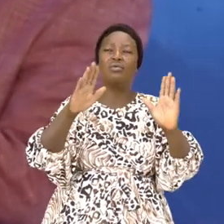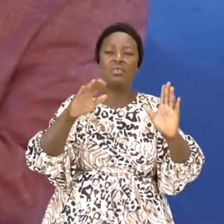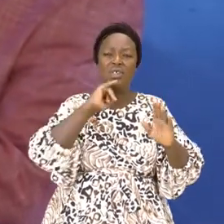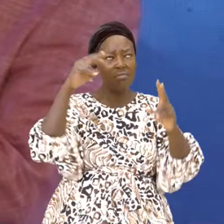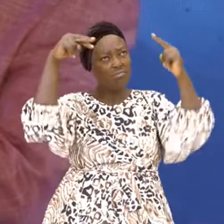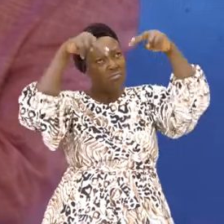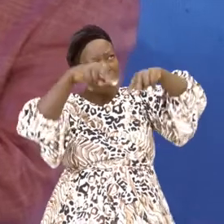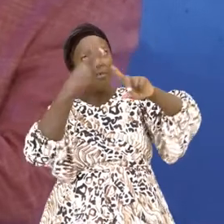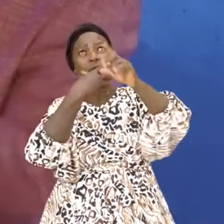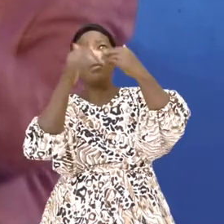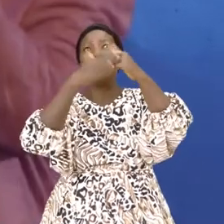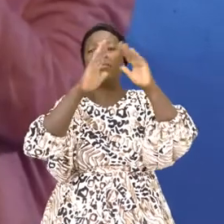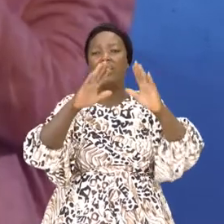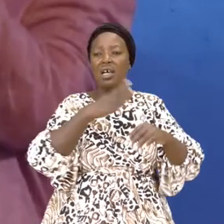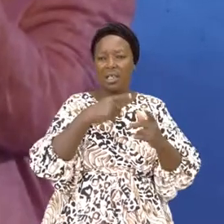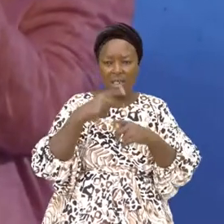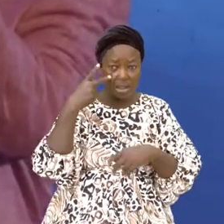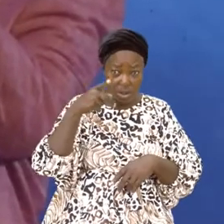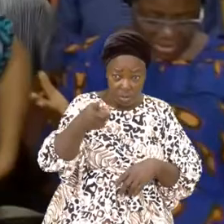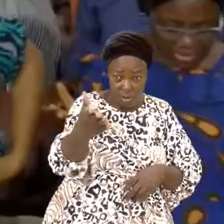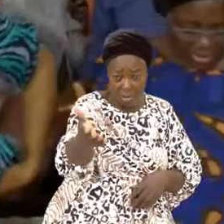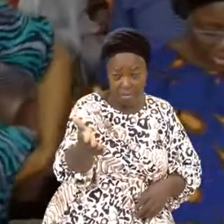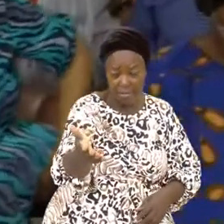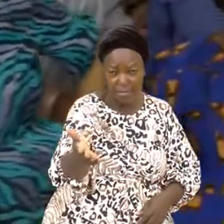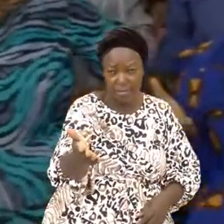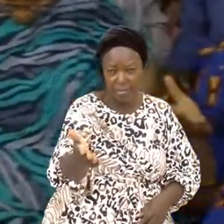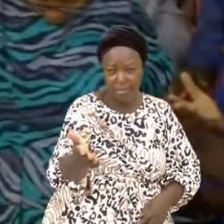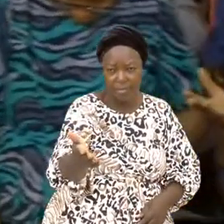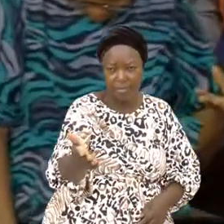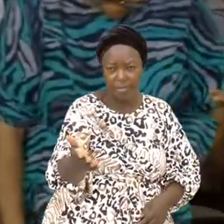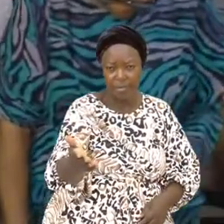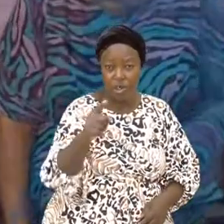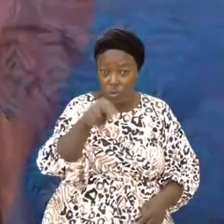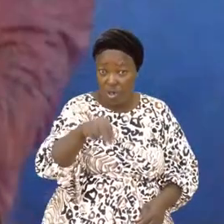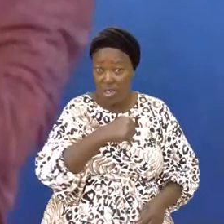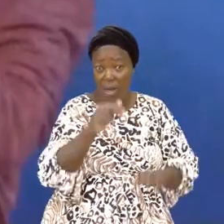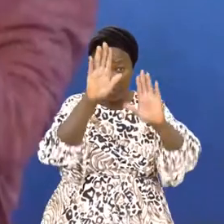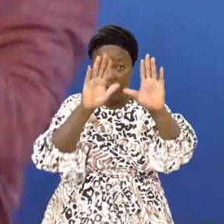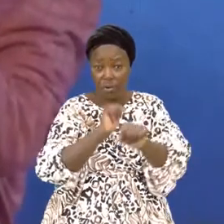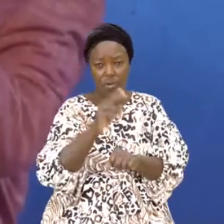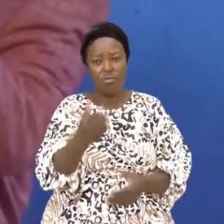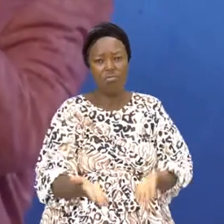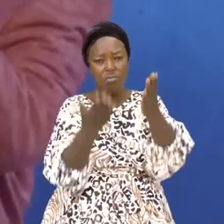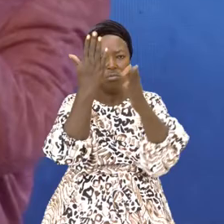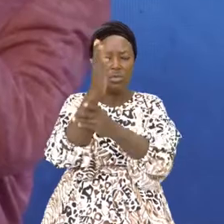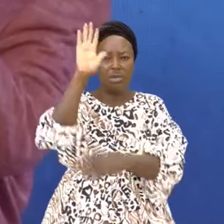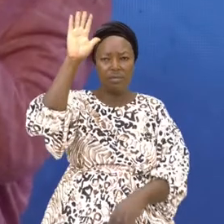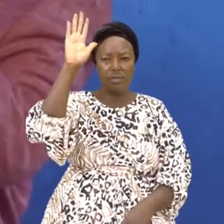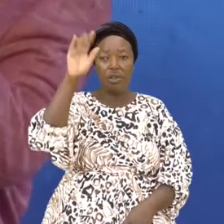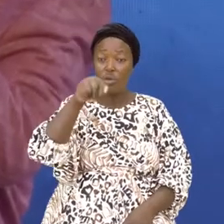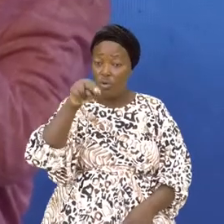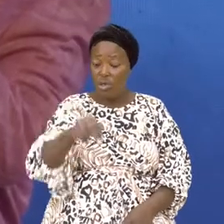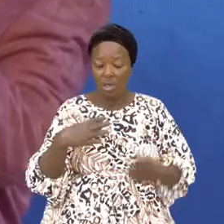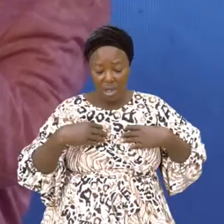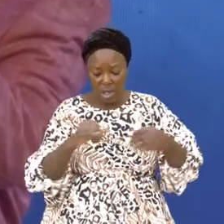looking down from heaven and He sees you there. You need a miracle, raise up that hand. You need a